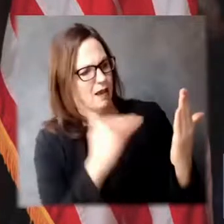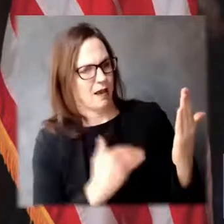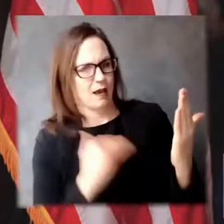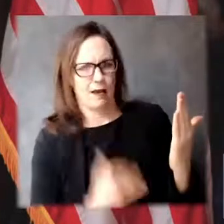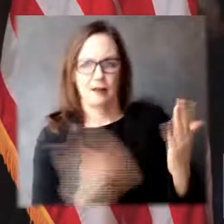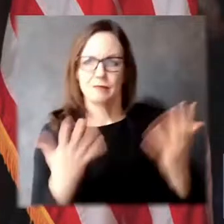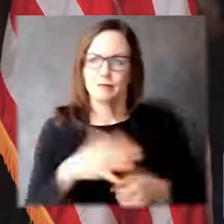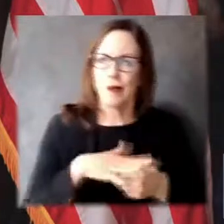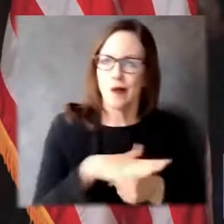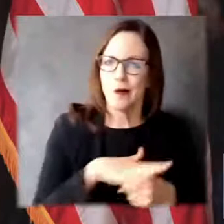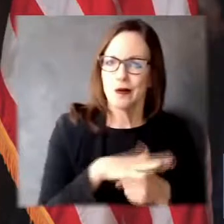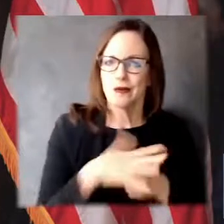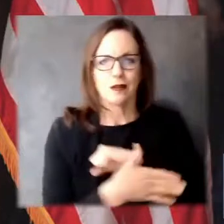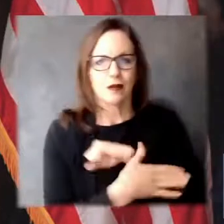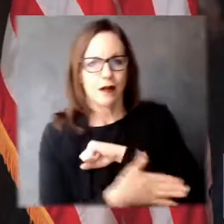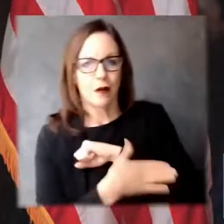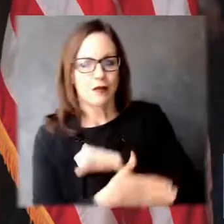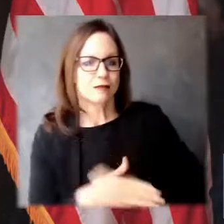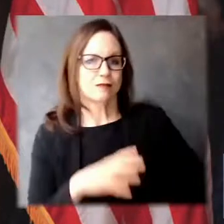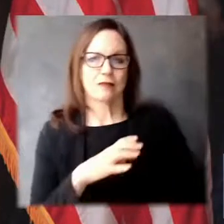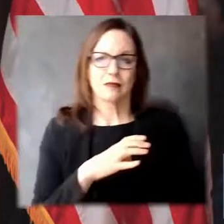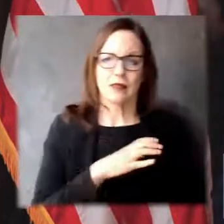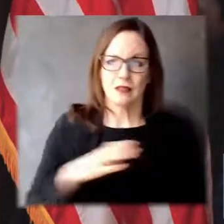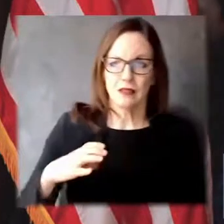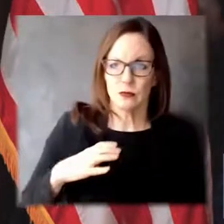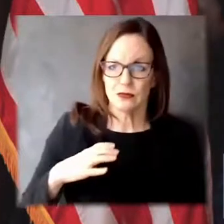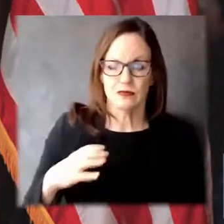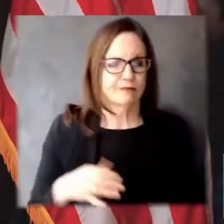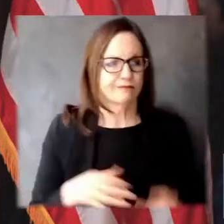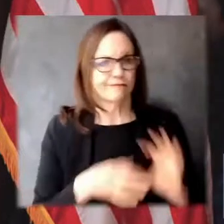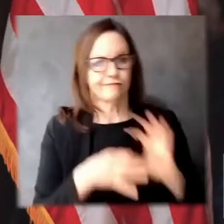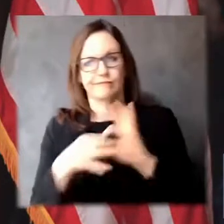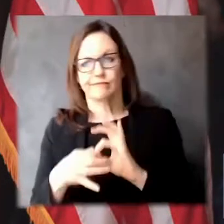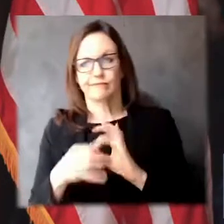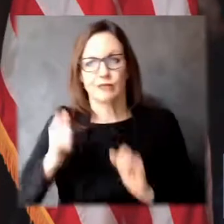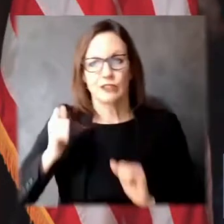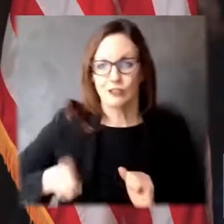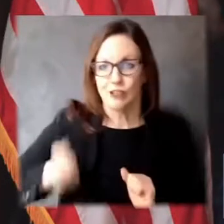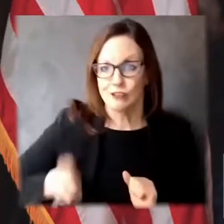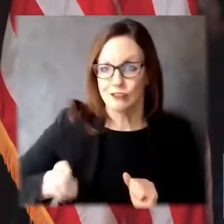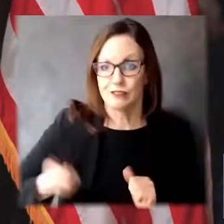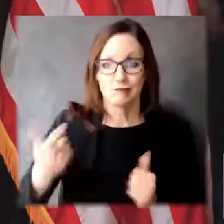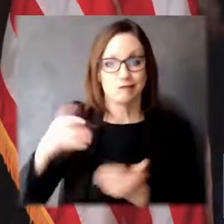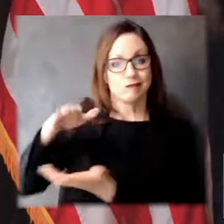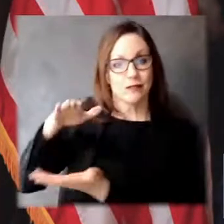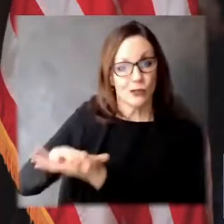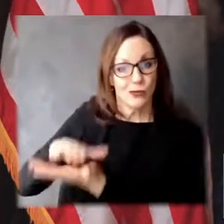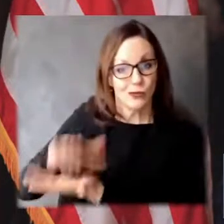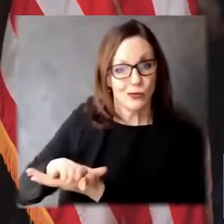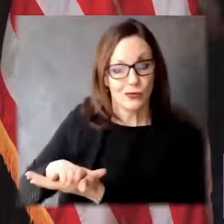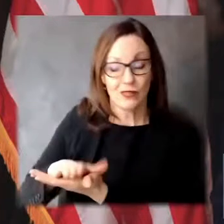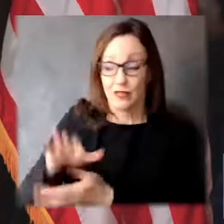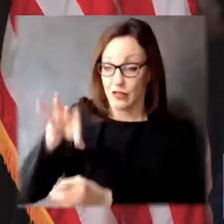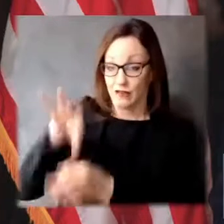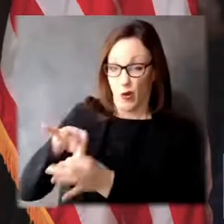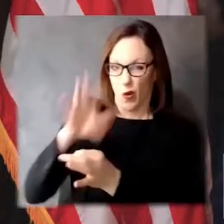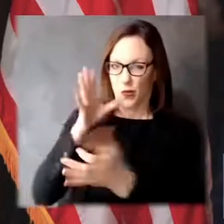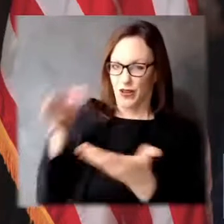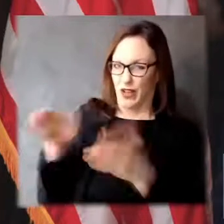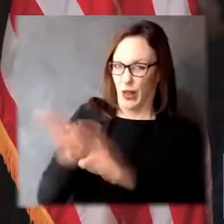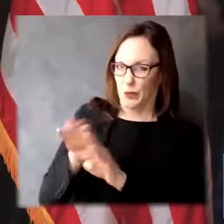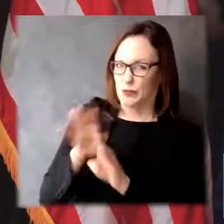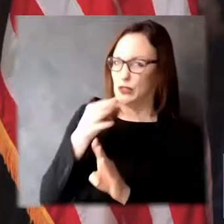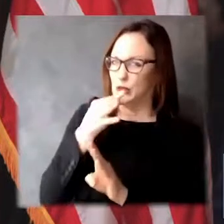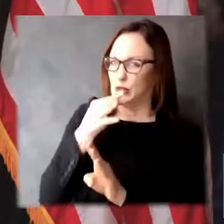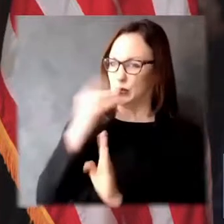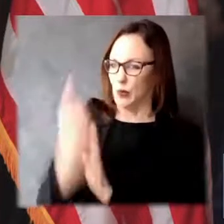mayors and village board members, judges, and so many others. Polls close in less than an hour. So if you haven't had a chance to